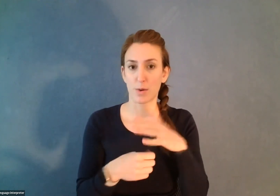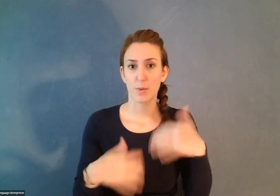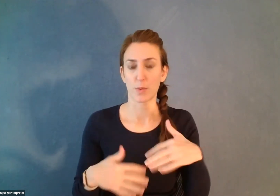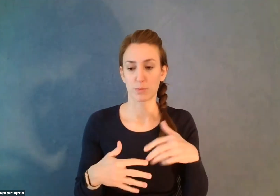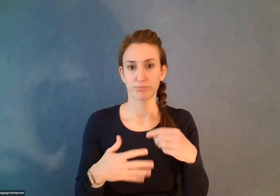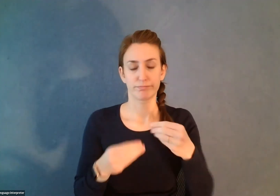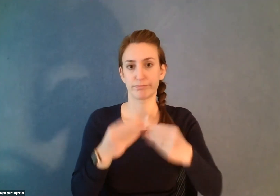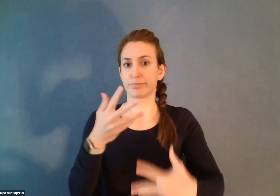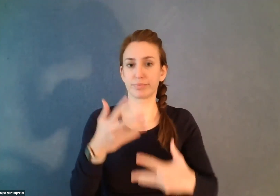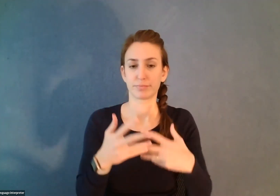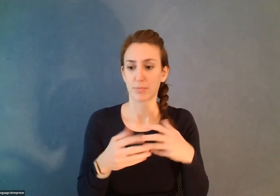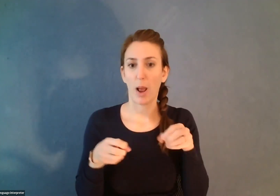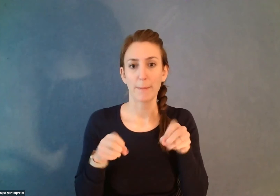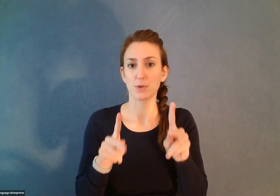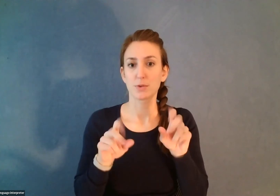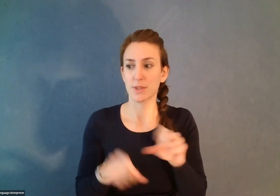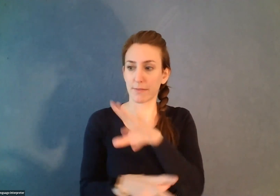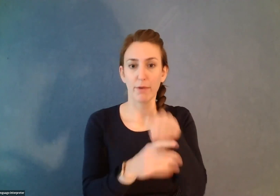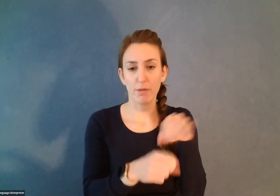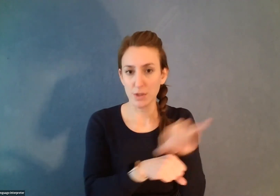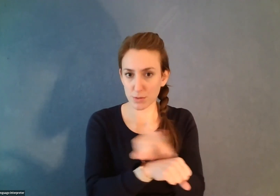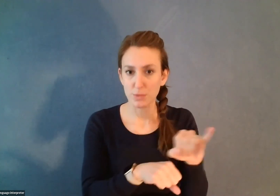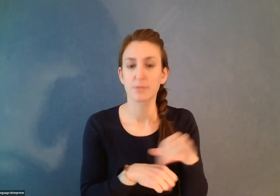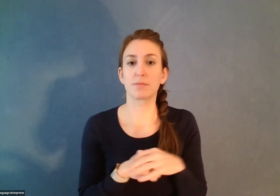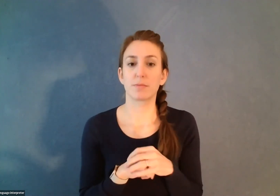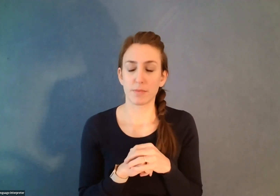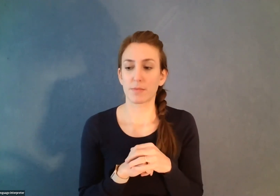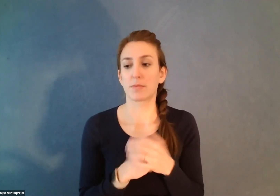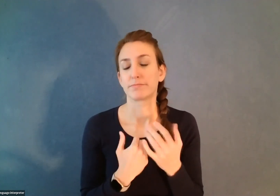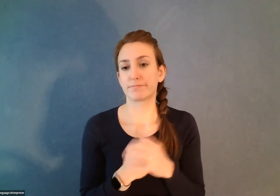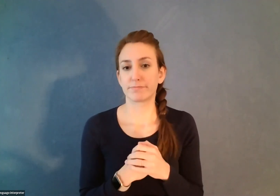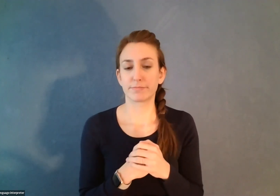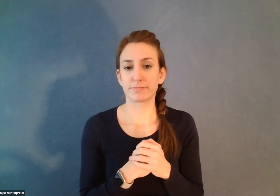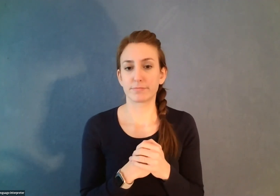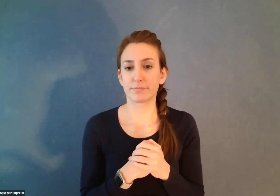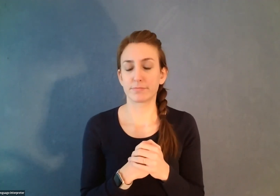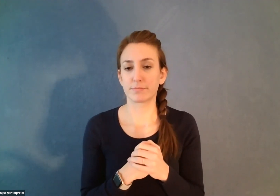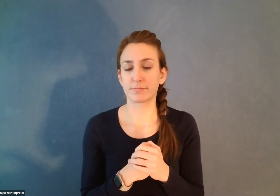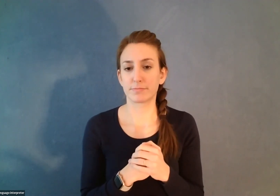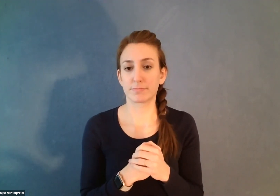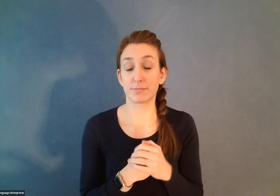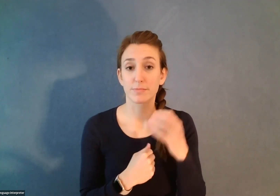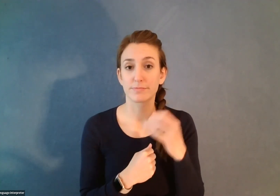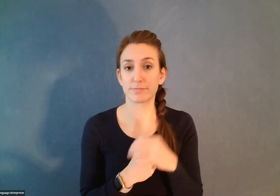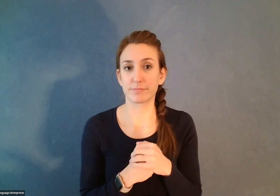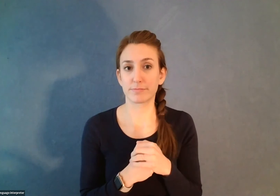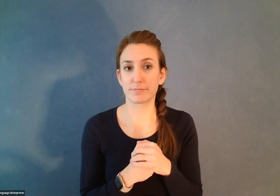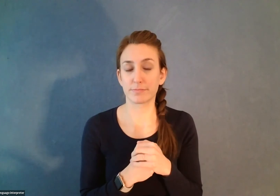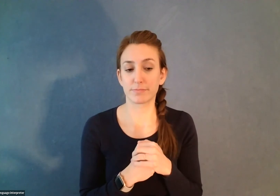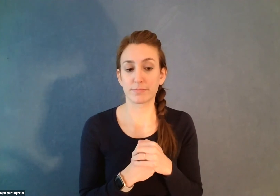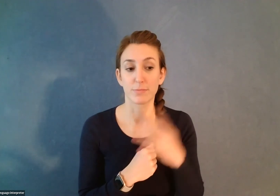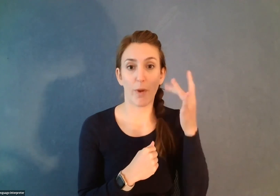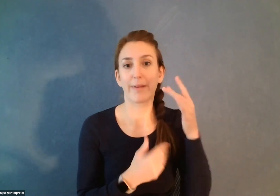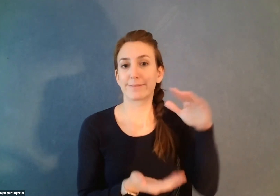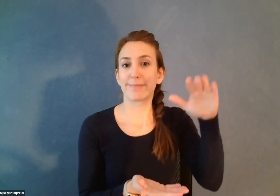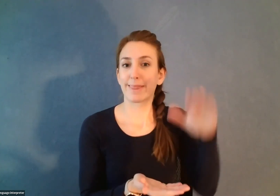to get involved in internships or clerkships for judge or externships, because there is so many less people